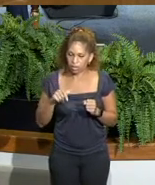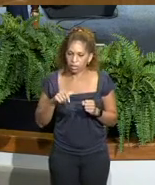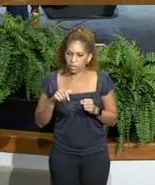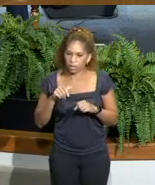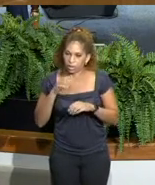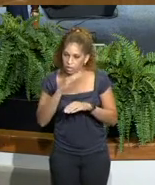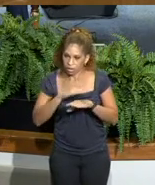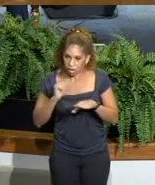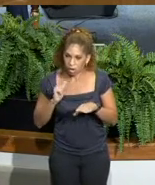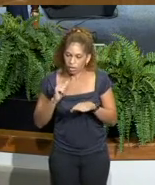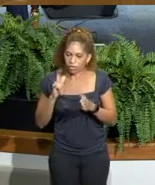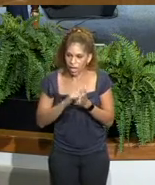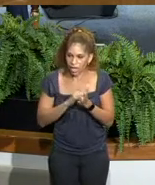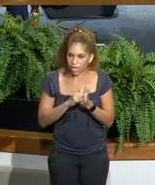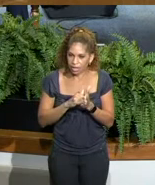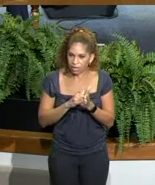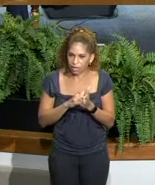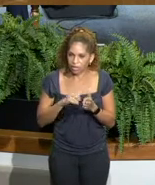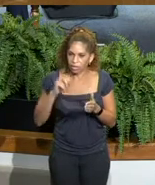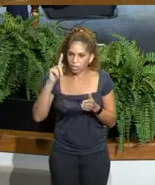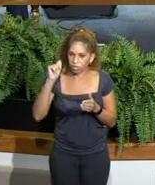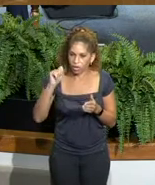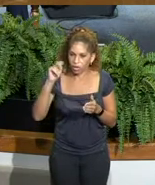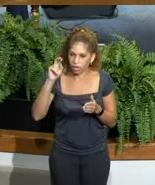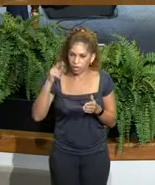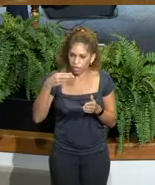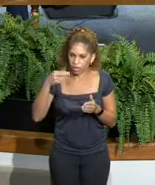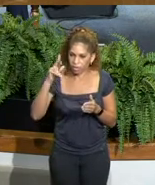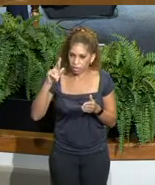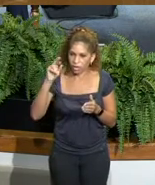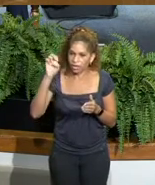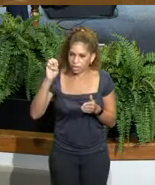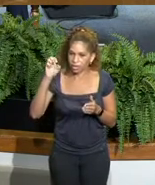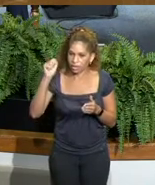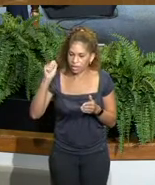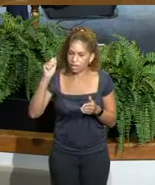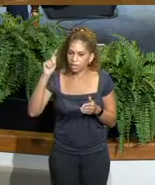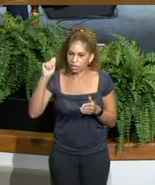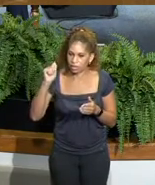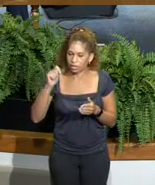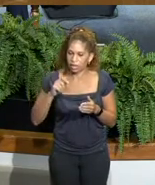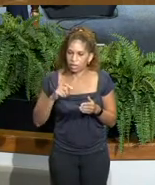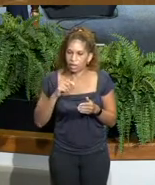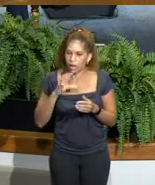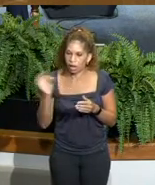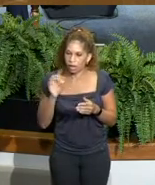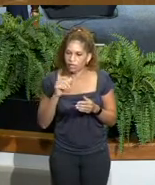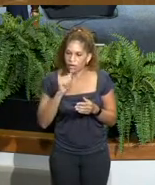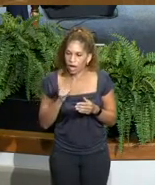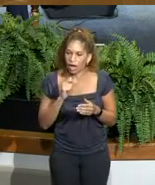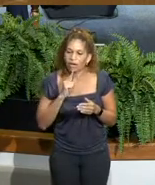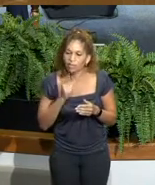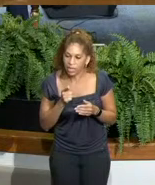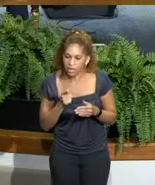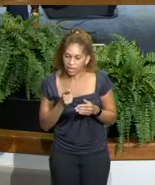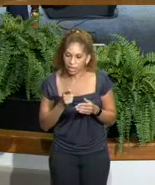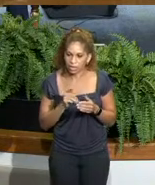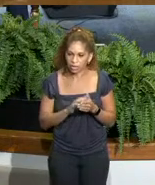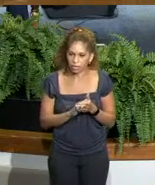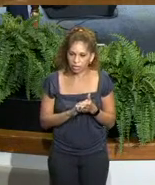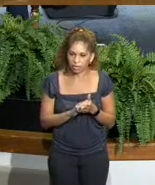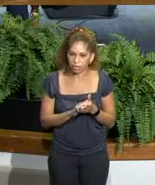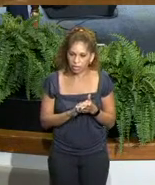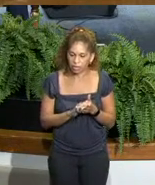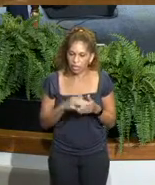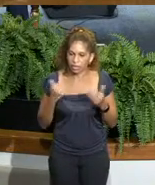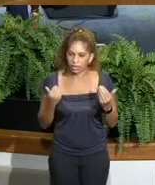non-being and non-existence. It is true for individuals. It is true for communities. It is true for nations. Now,